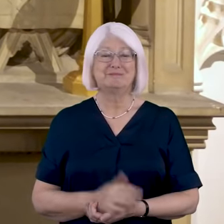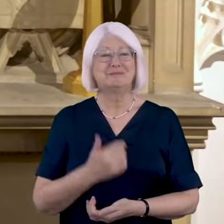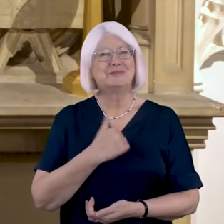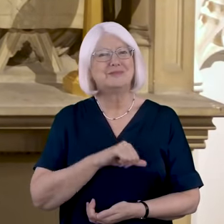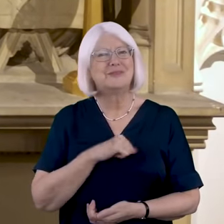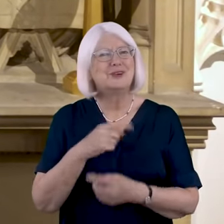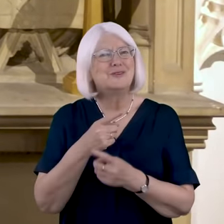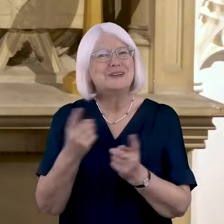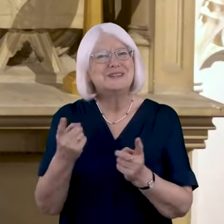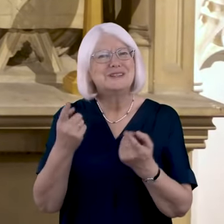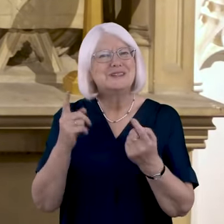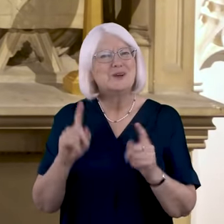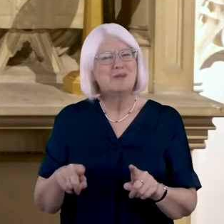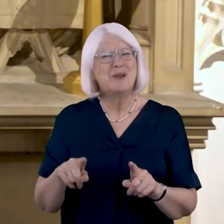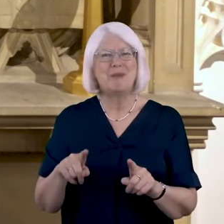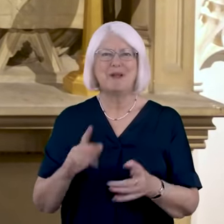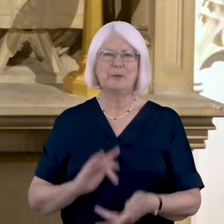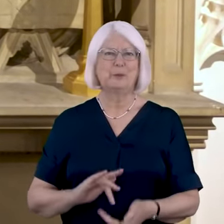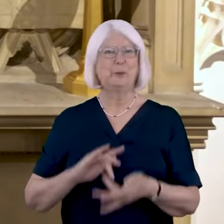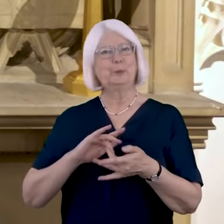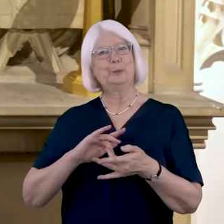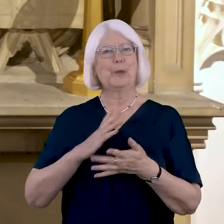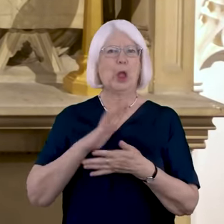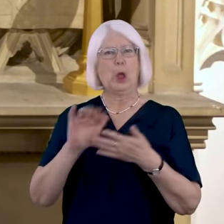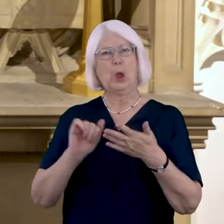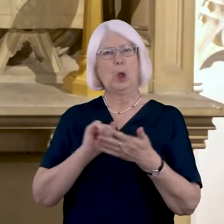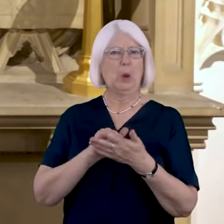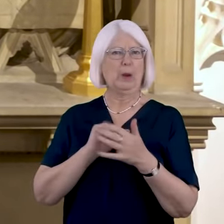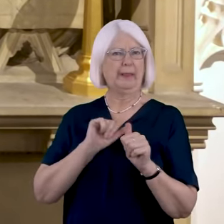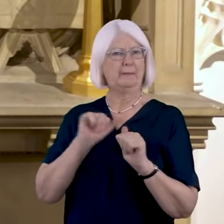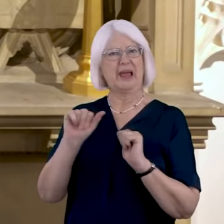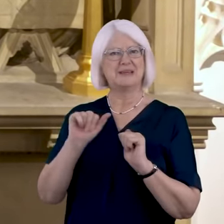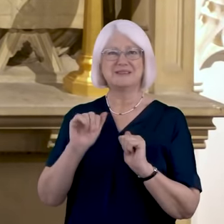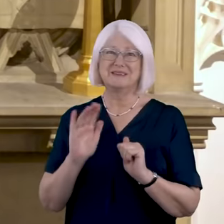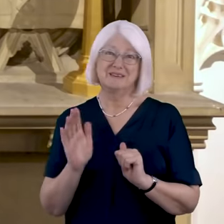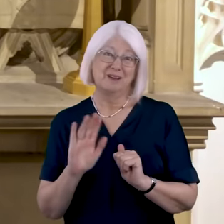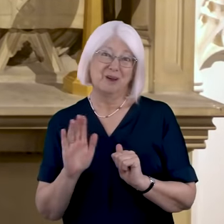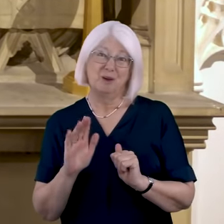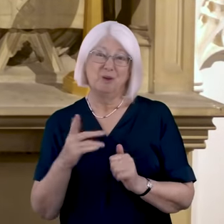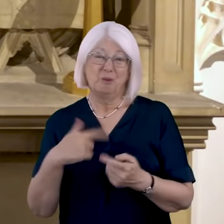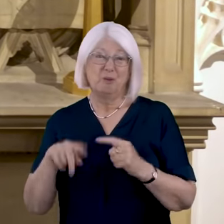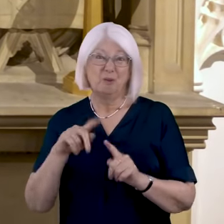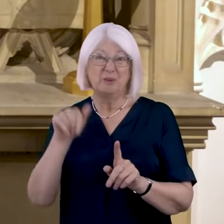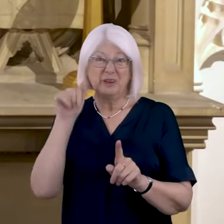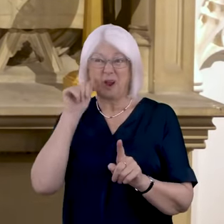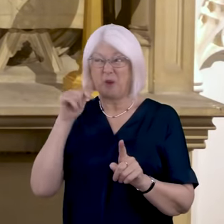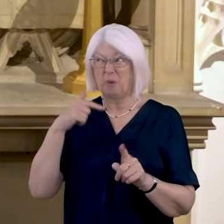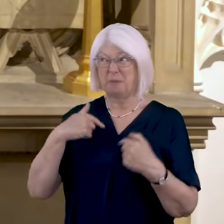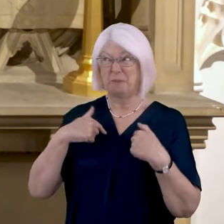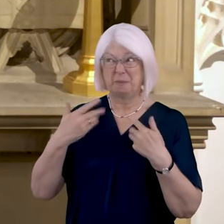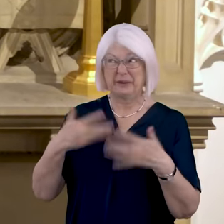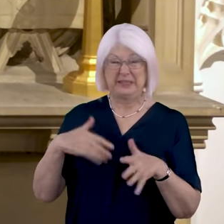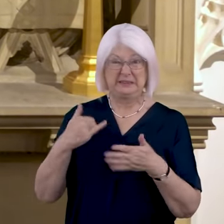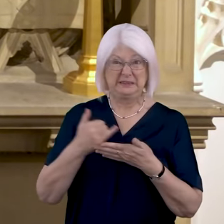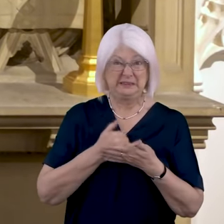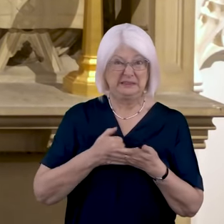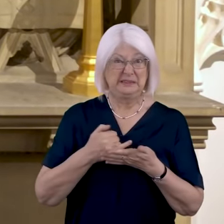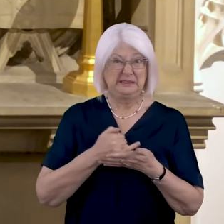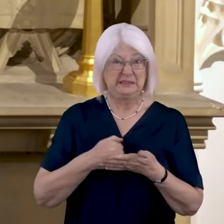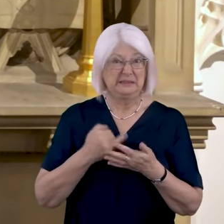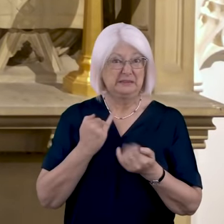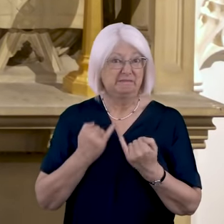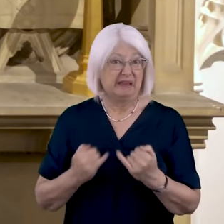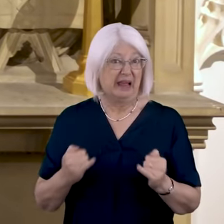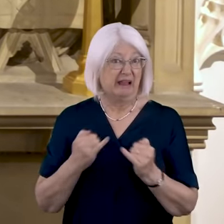Christians are not people who are holier than thou. We are those who know that we have messed up and who